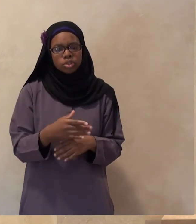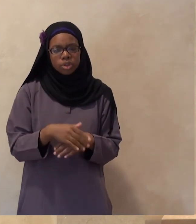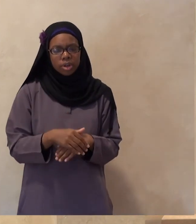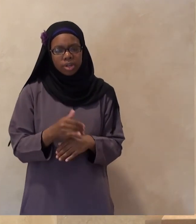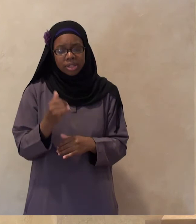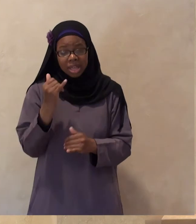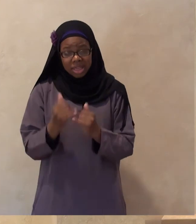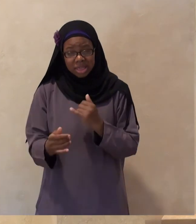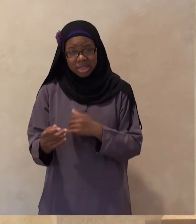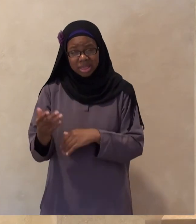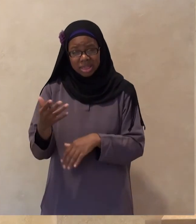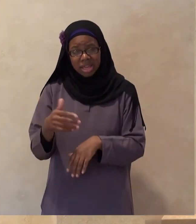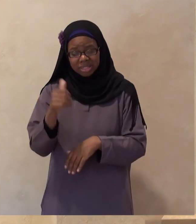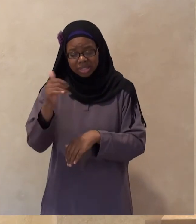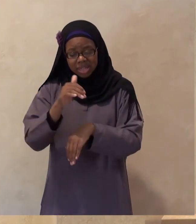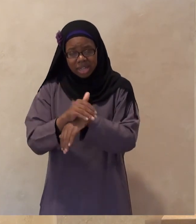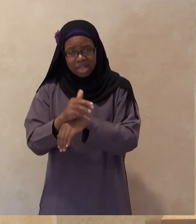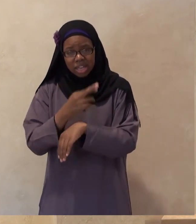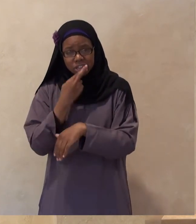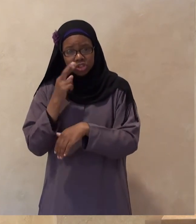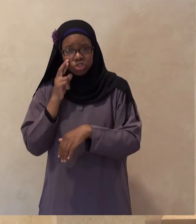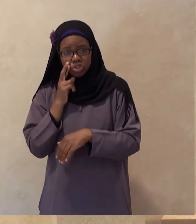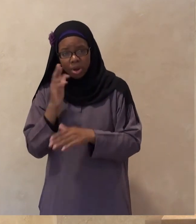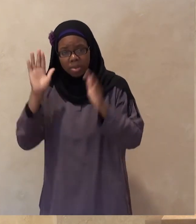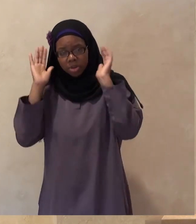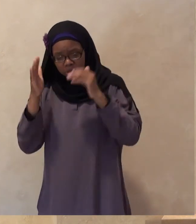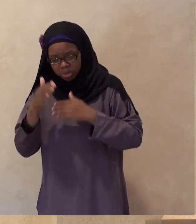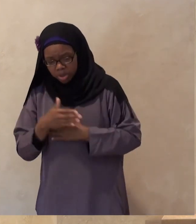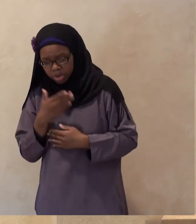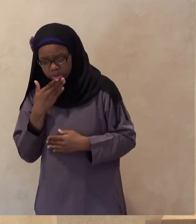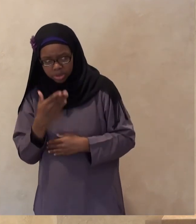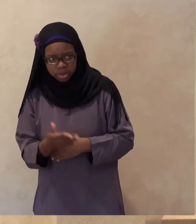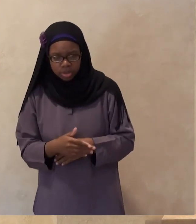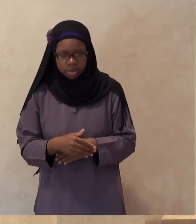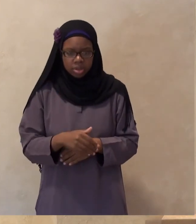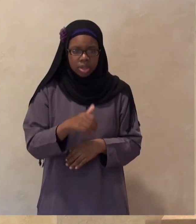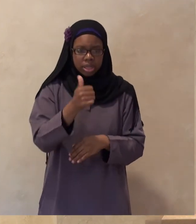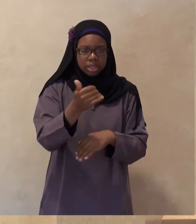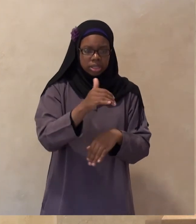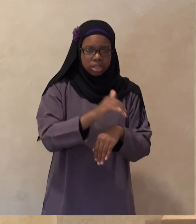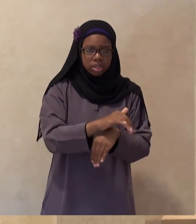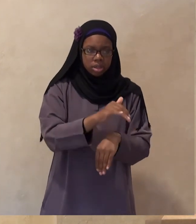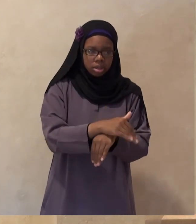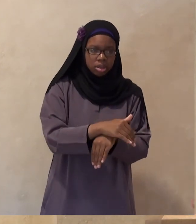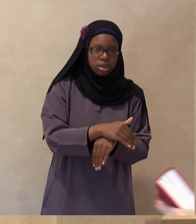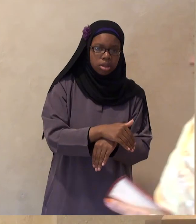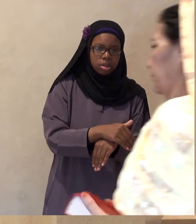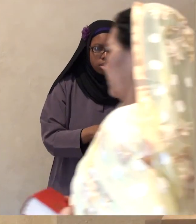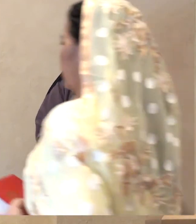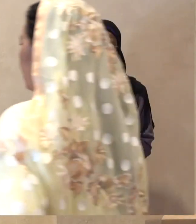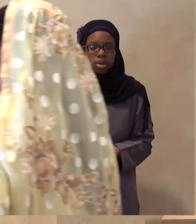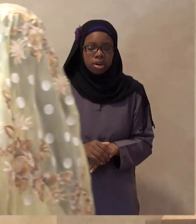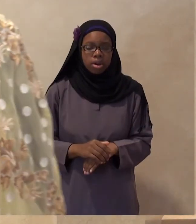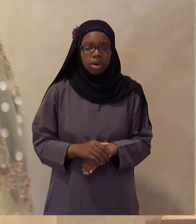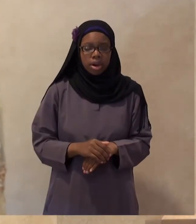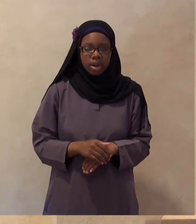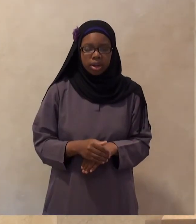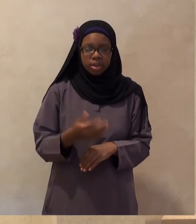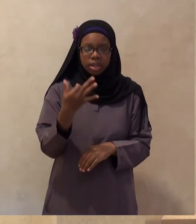two nights of Eidain, that is Eid al-Fitr and Eid al-Adha, 10 nights of Dhul Hijjah, and the 15th night of